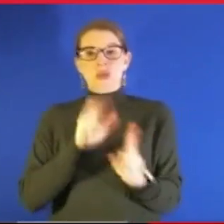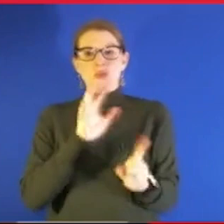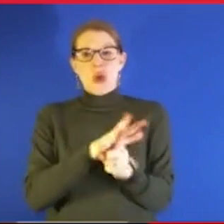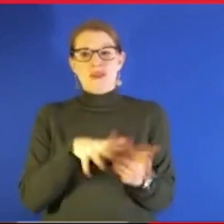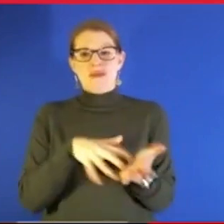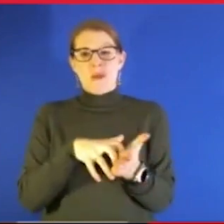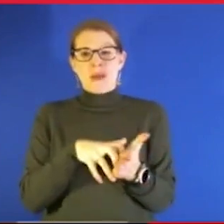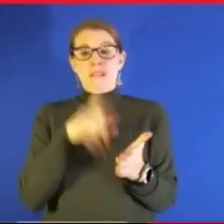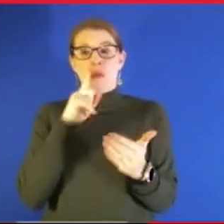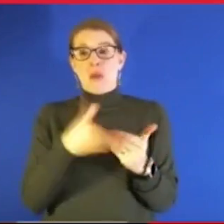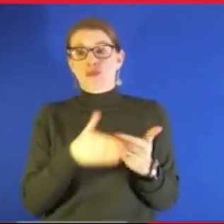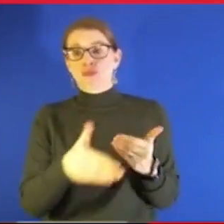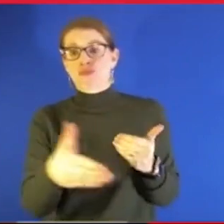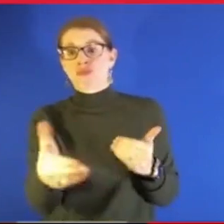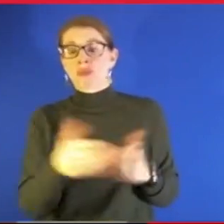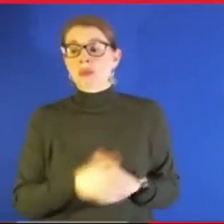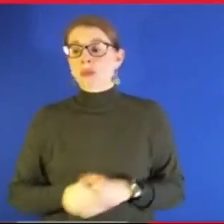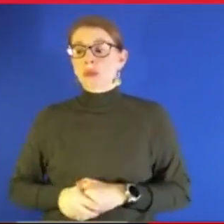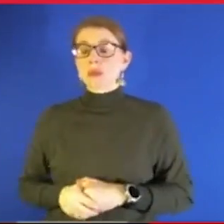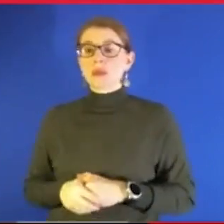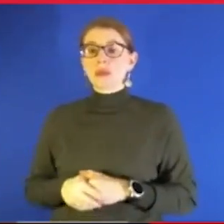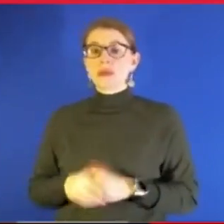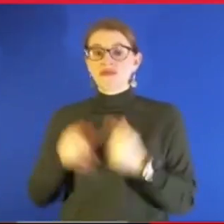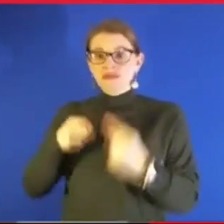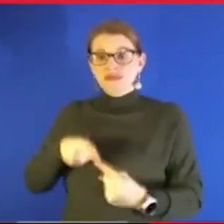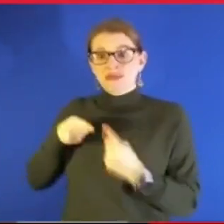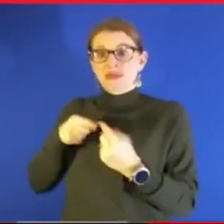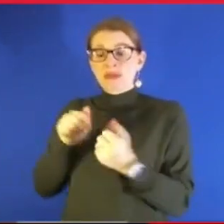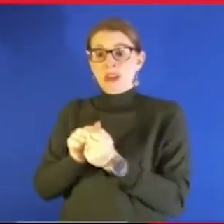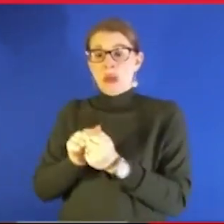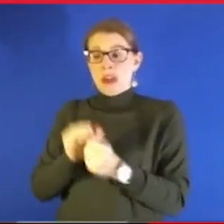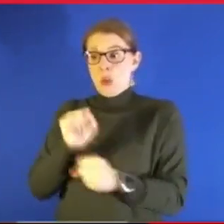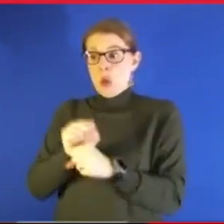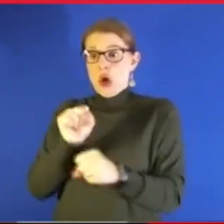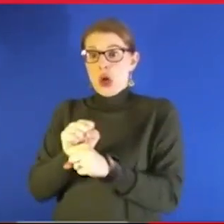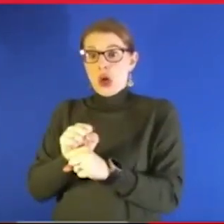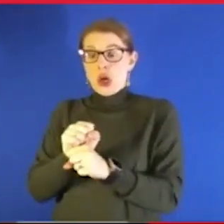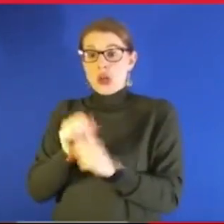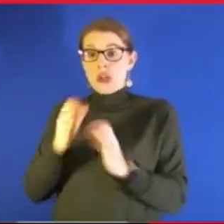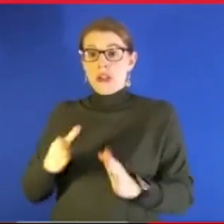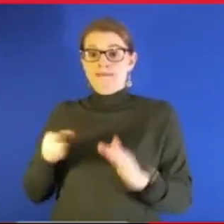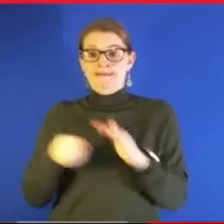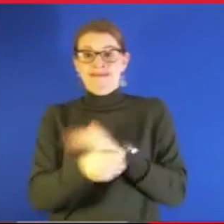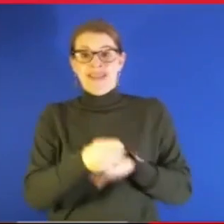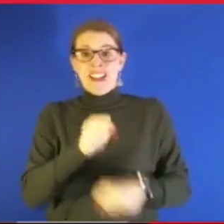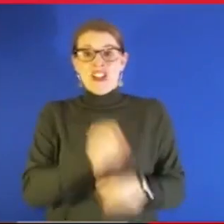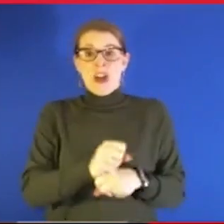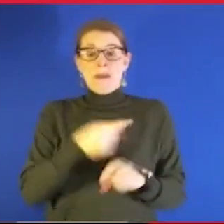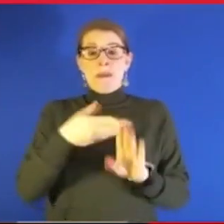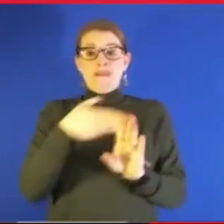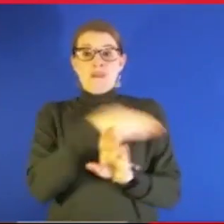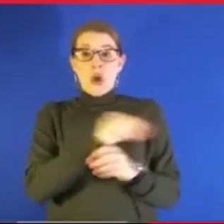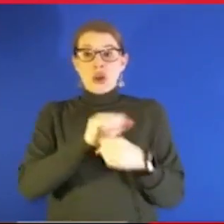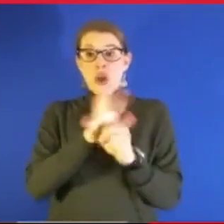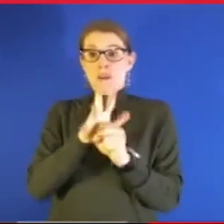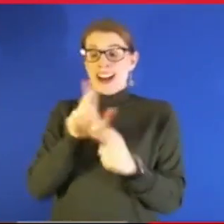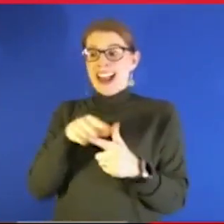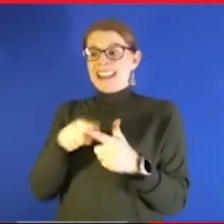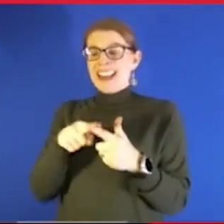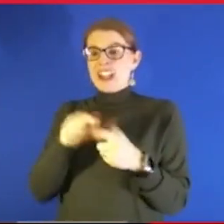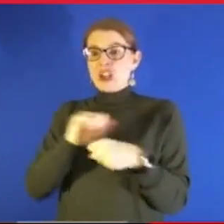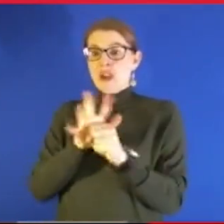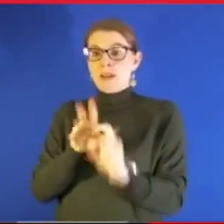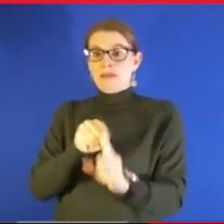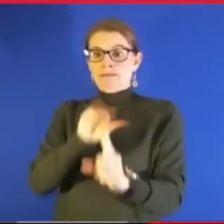haul. So we were having a hard time getting employees into jobs before COVID. And now COVID's exposed that the issues of